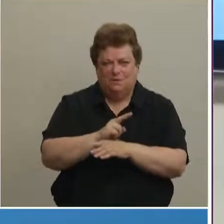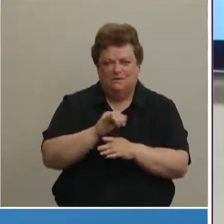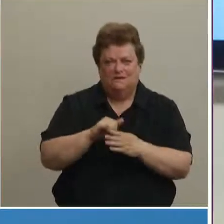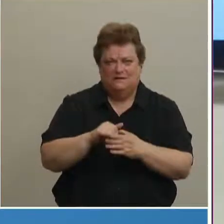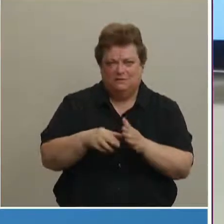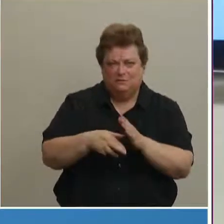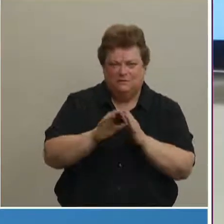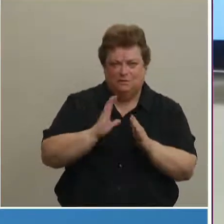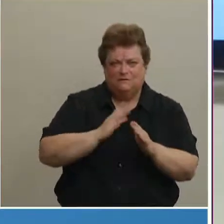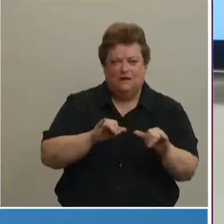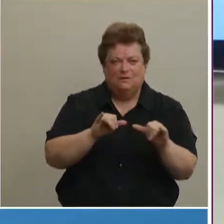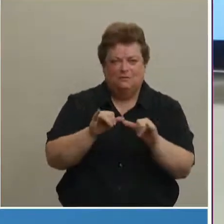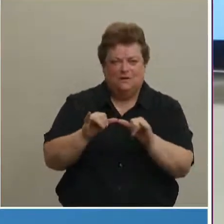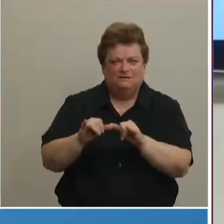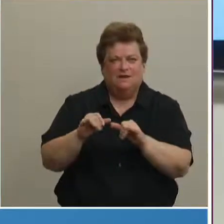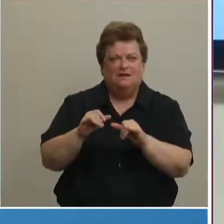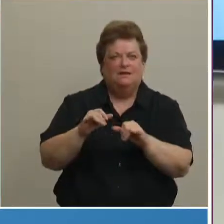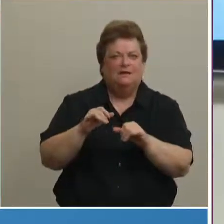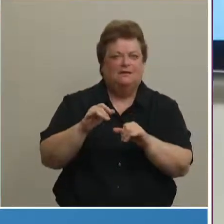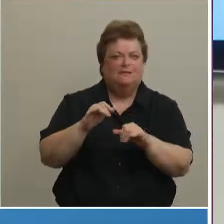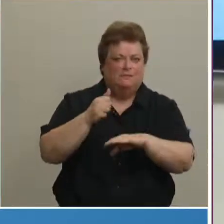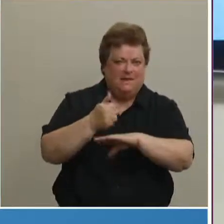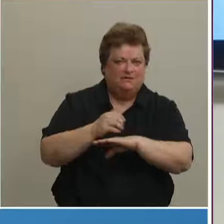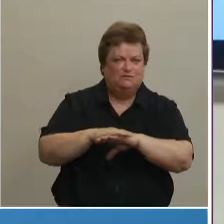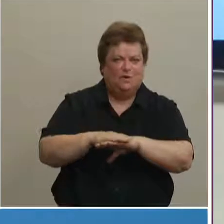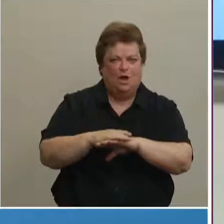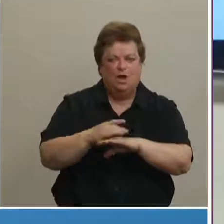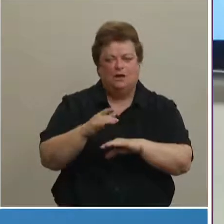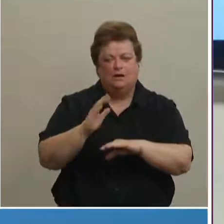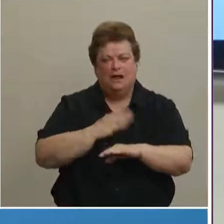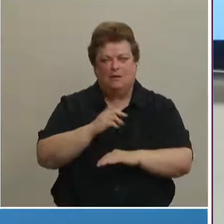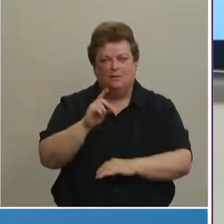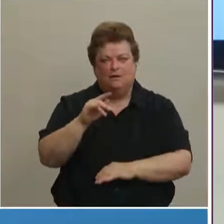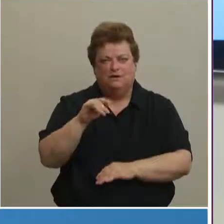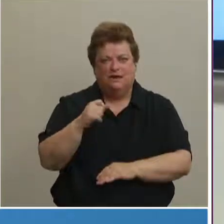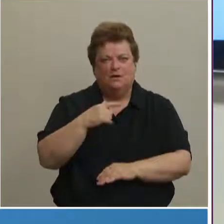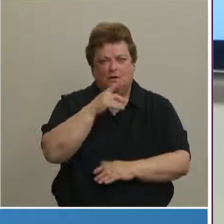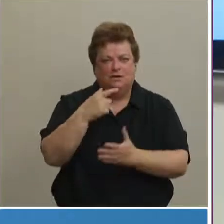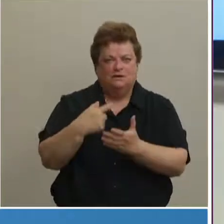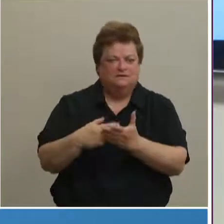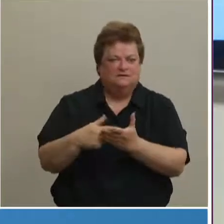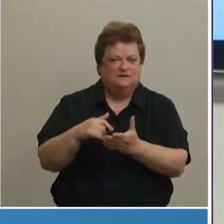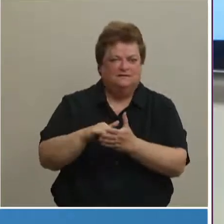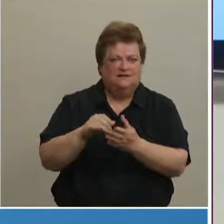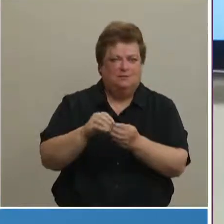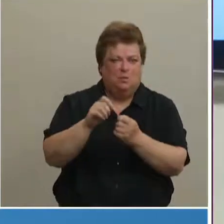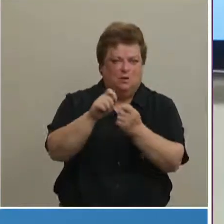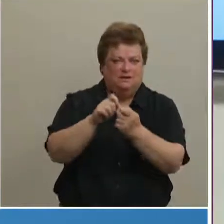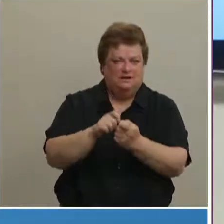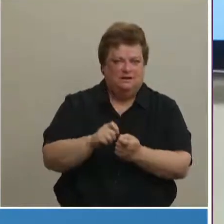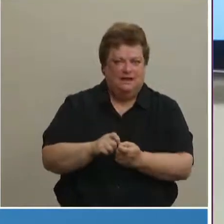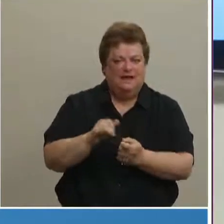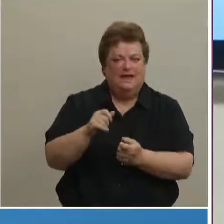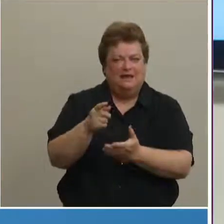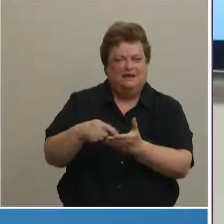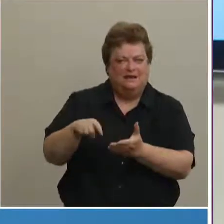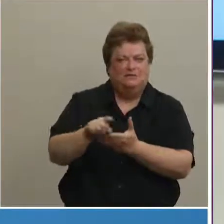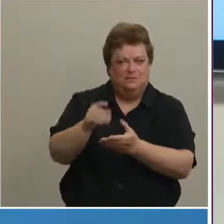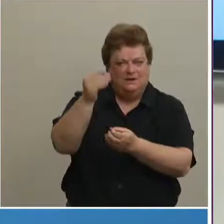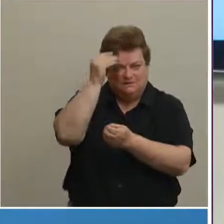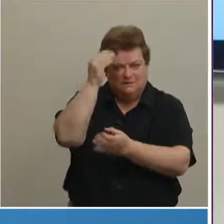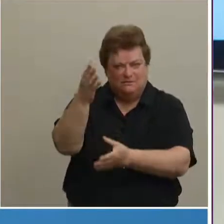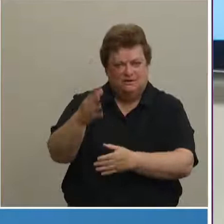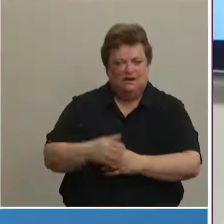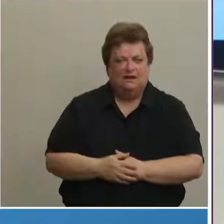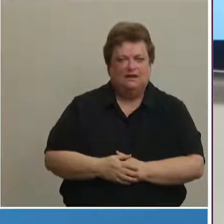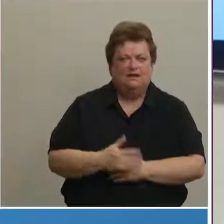the availability of additional data, and we will discuss this further in more detail at next week's briefing.